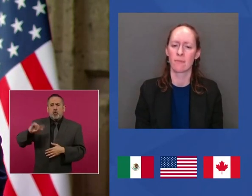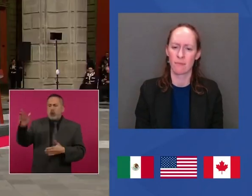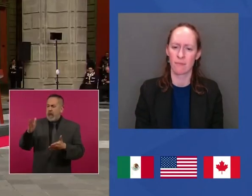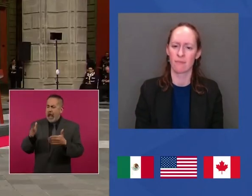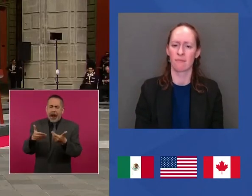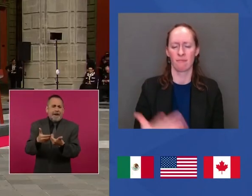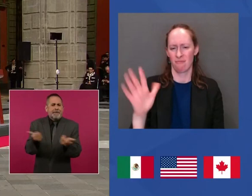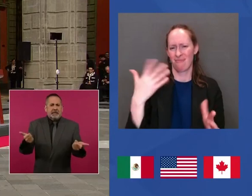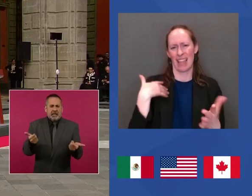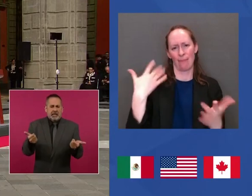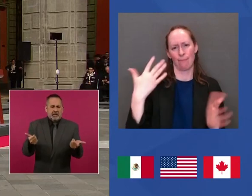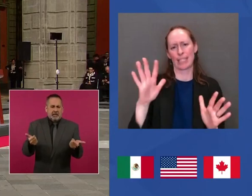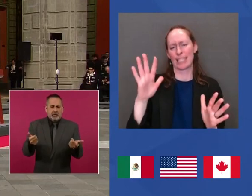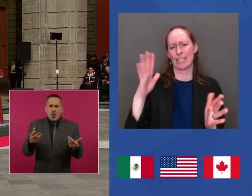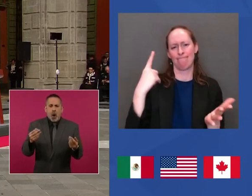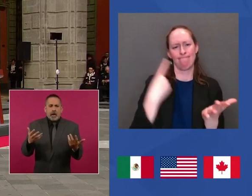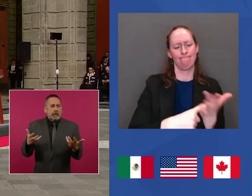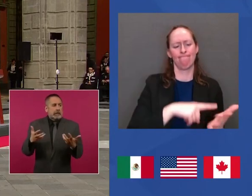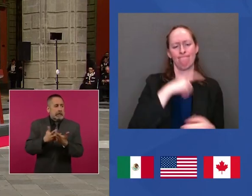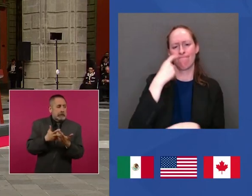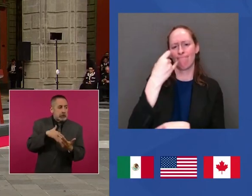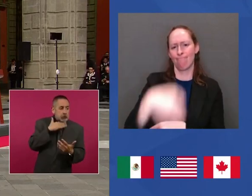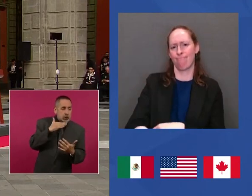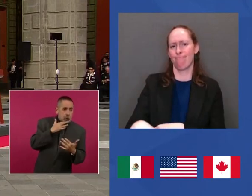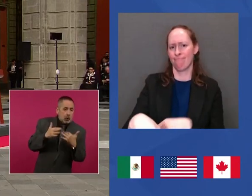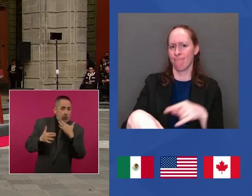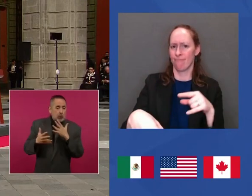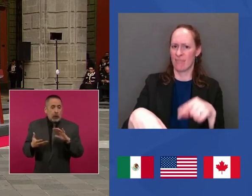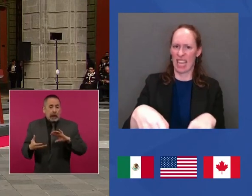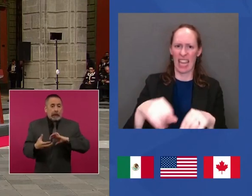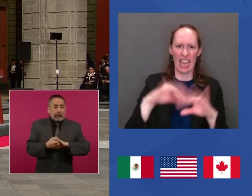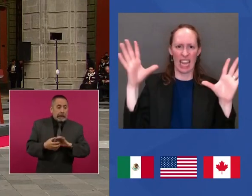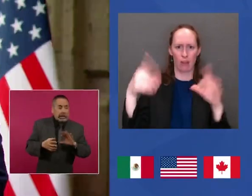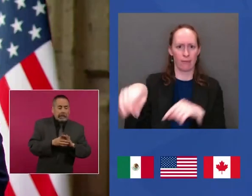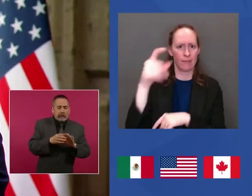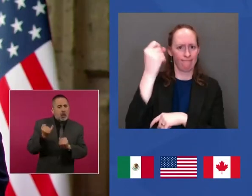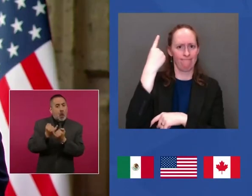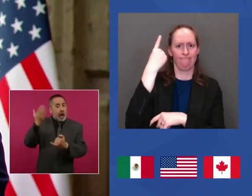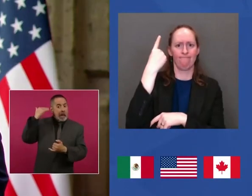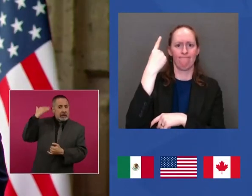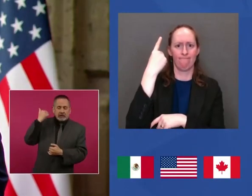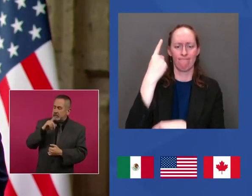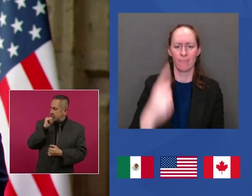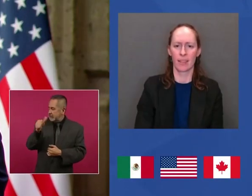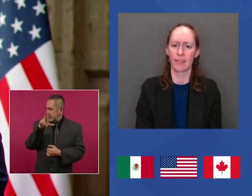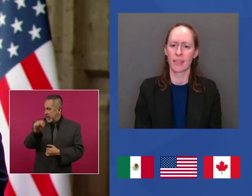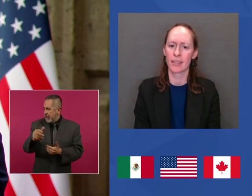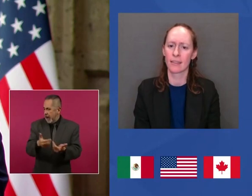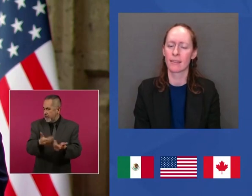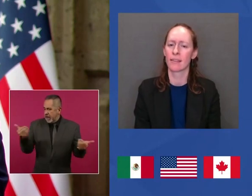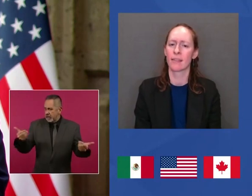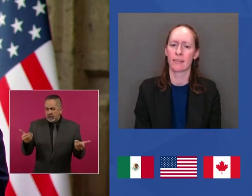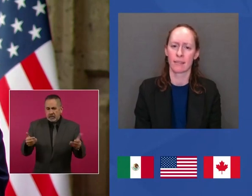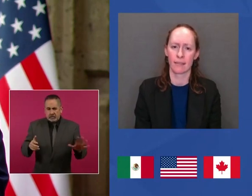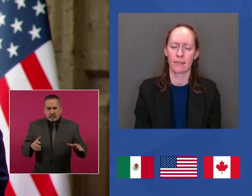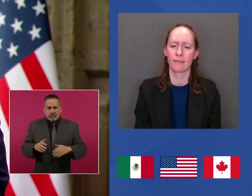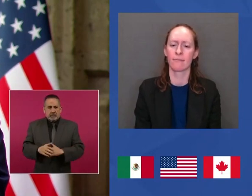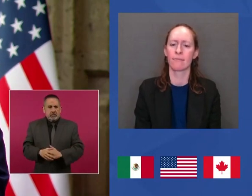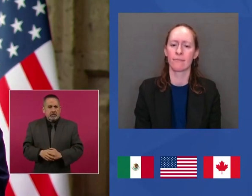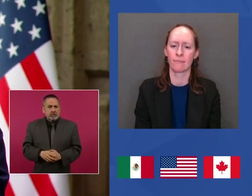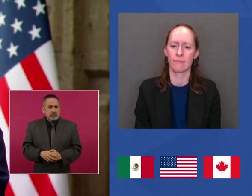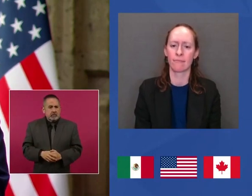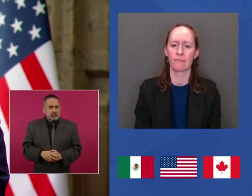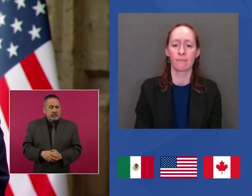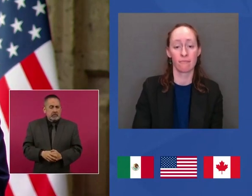Crime is one thing and the authority is a different thing. There is no criminal association or partnership as